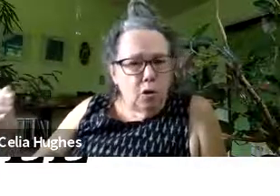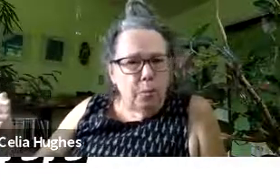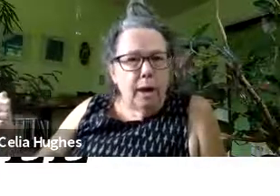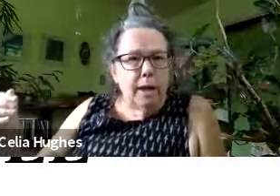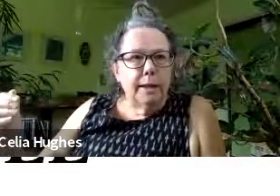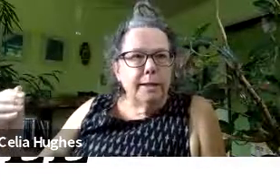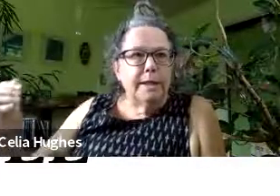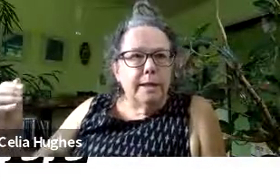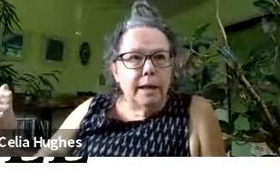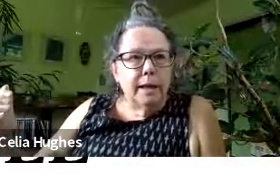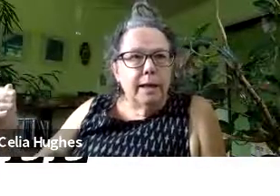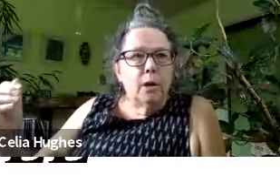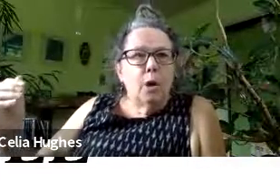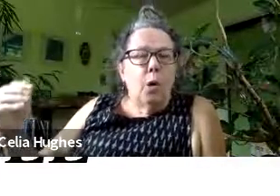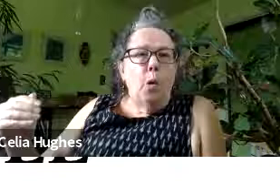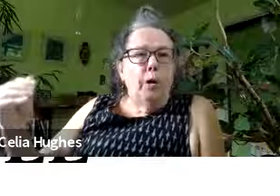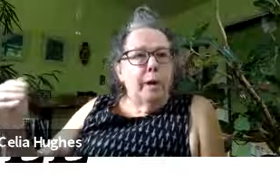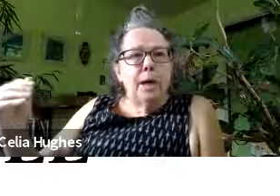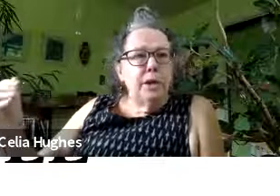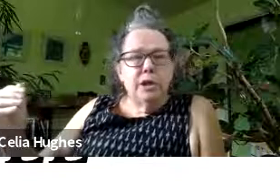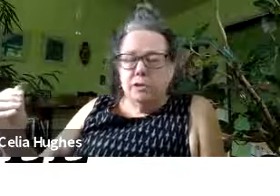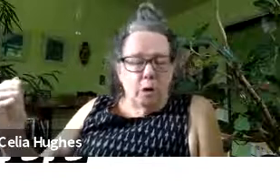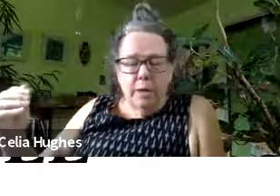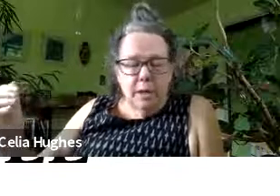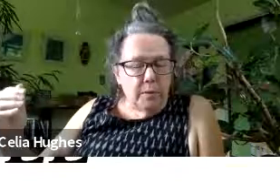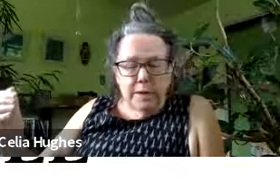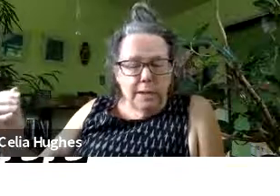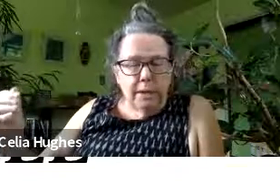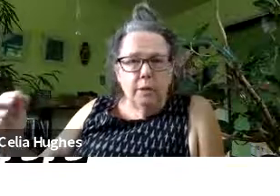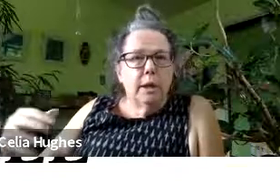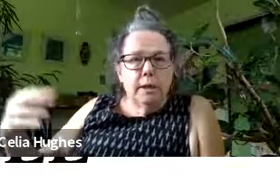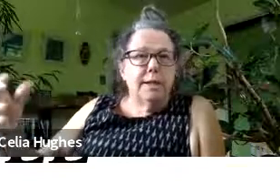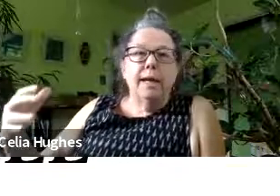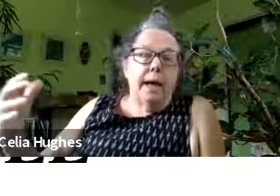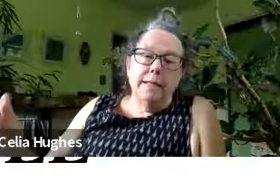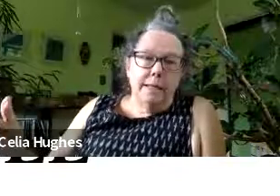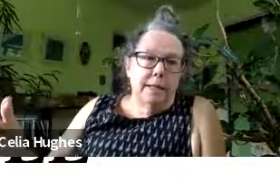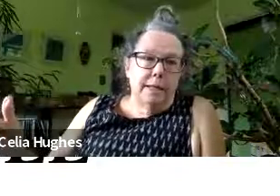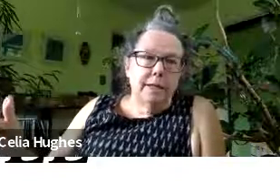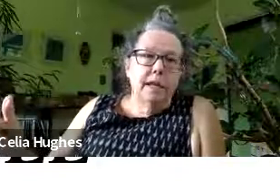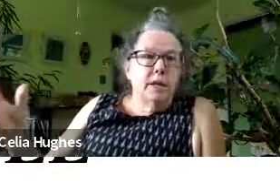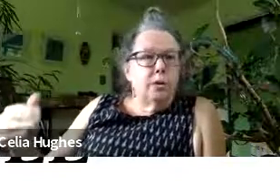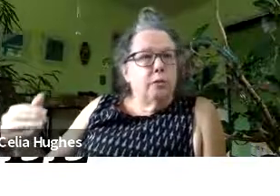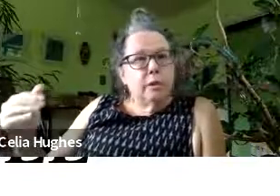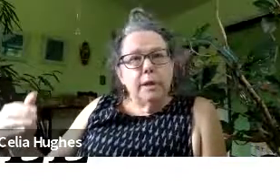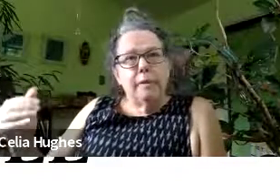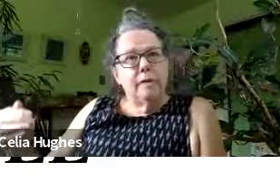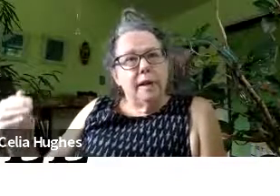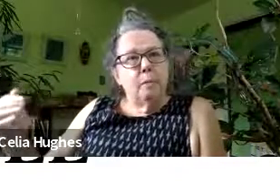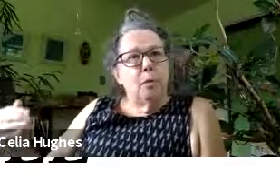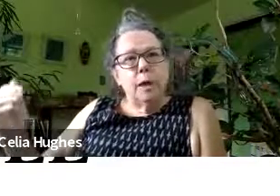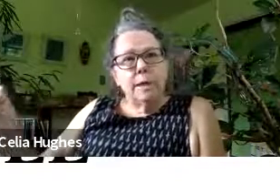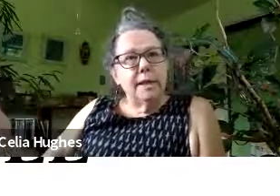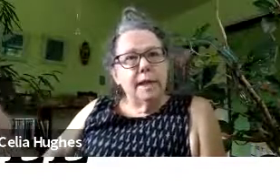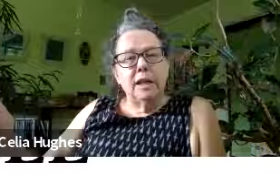a good product at the end, or am I just throwing something together to say I did this? So you really have to